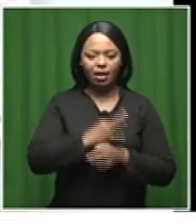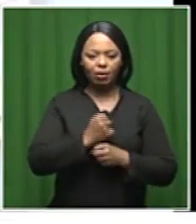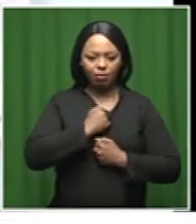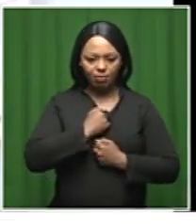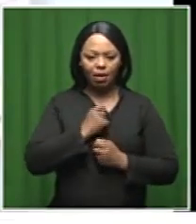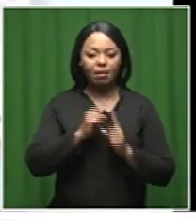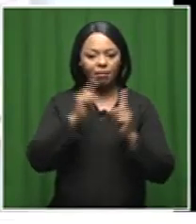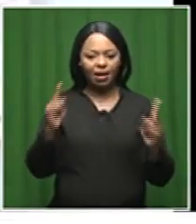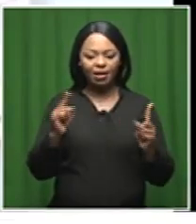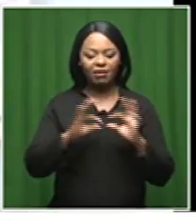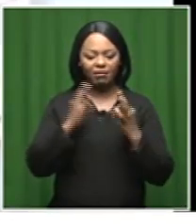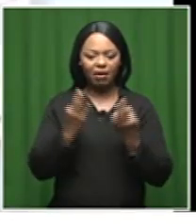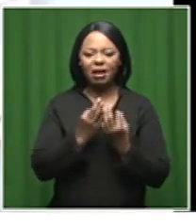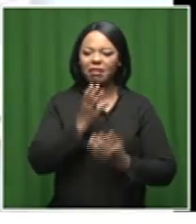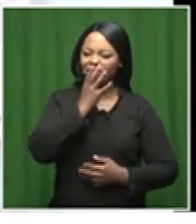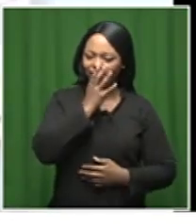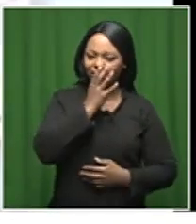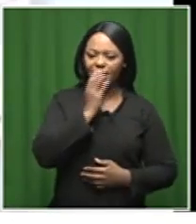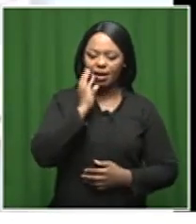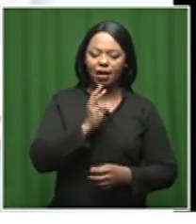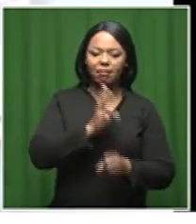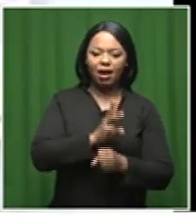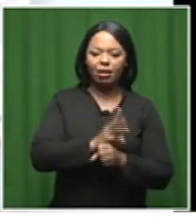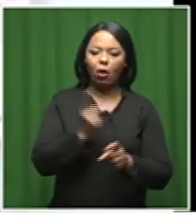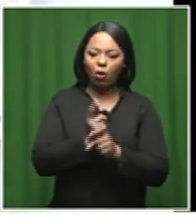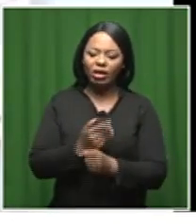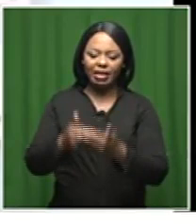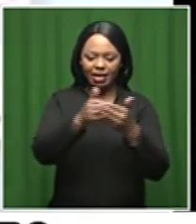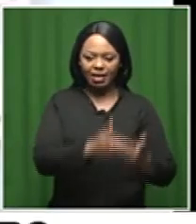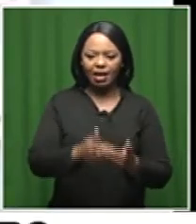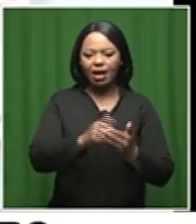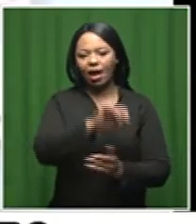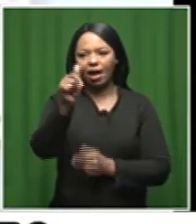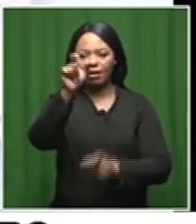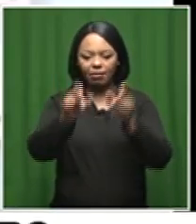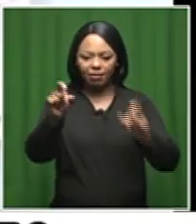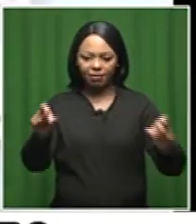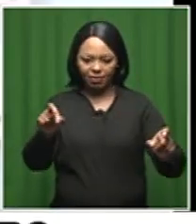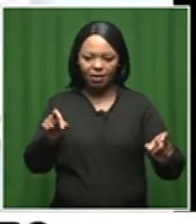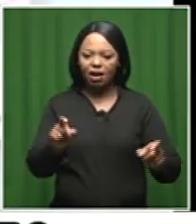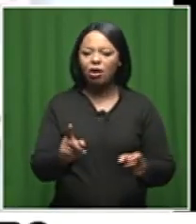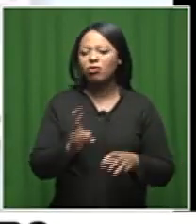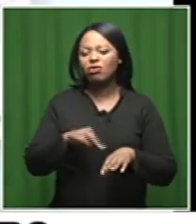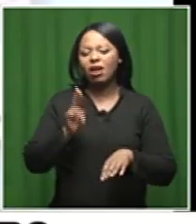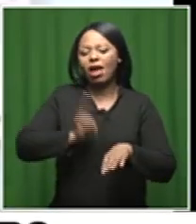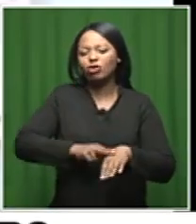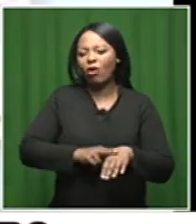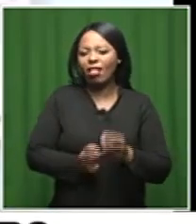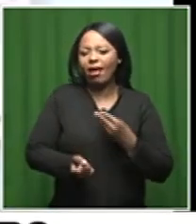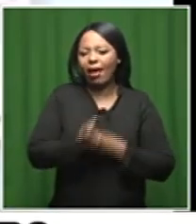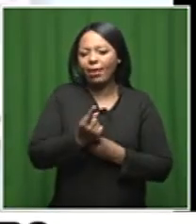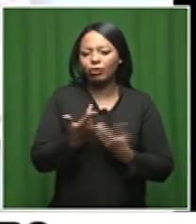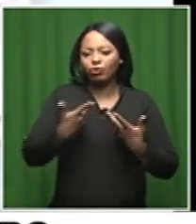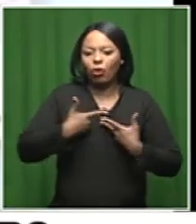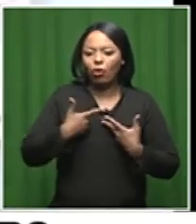in a large family where my grandmother used to take care of other people. So it's something which came naturally when I was asked to